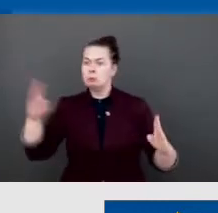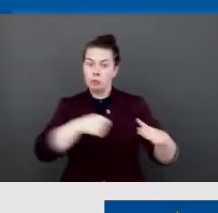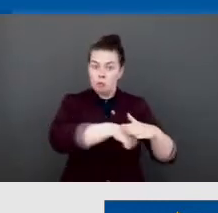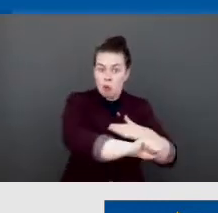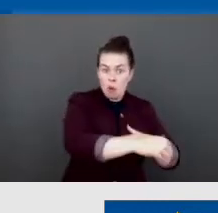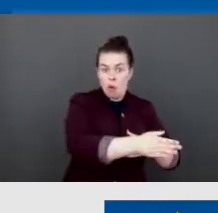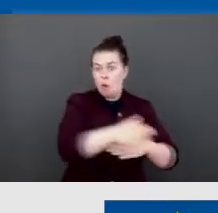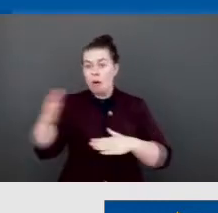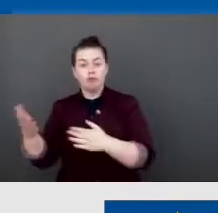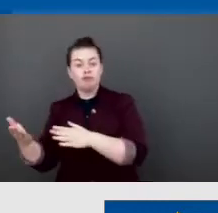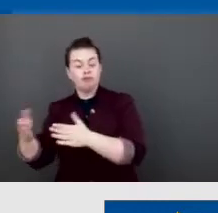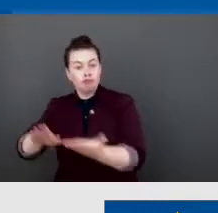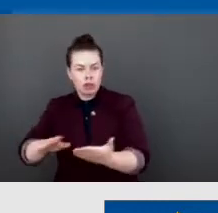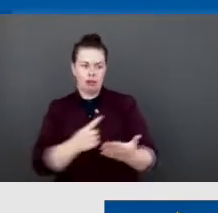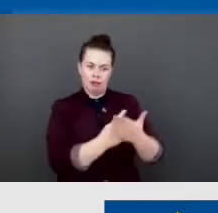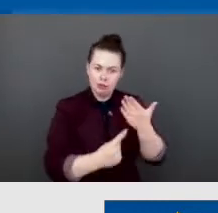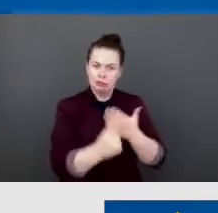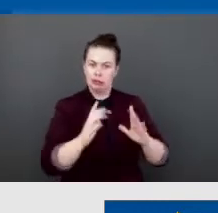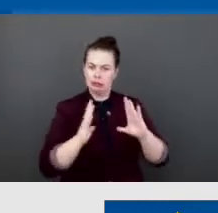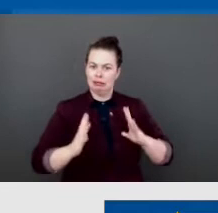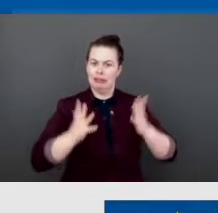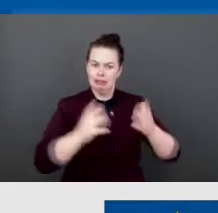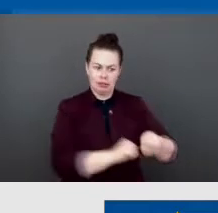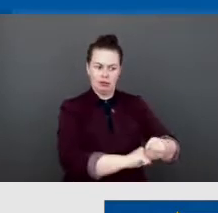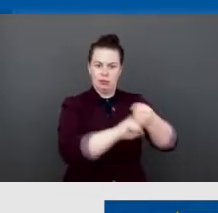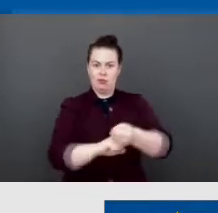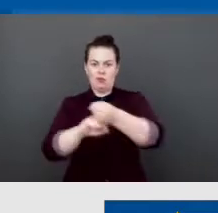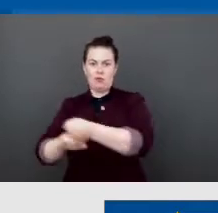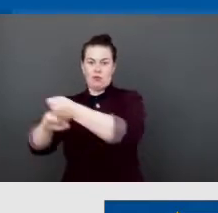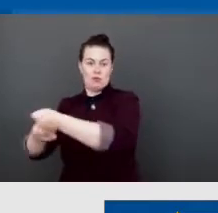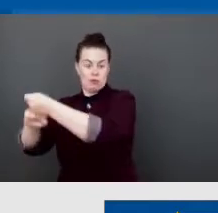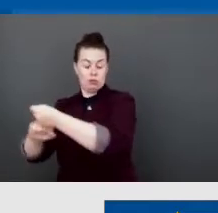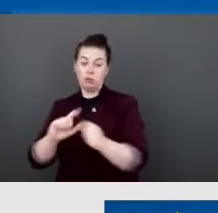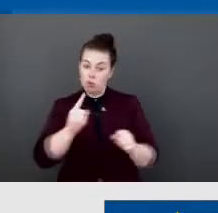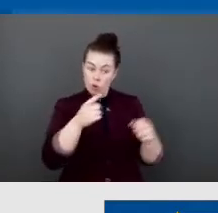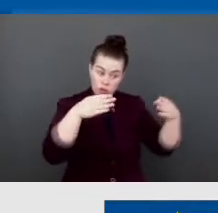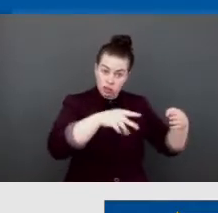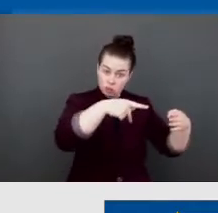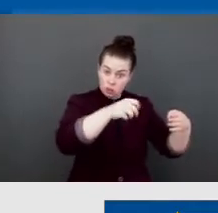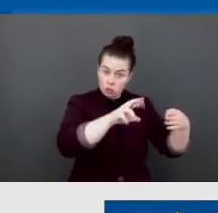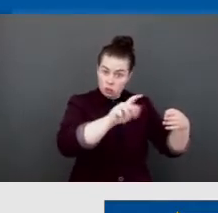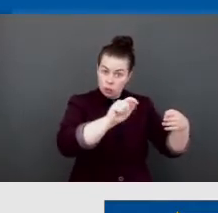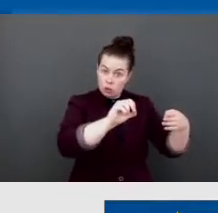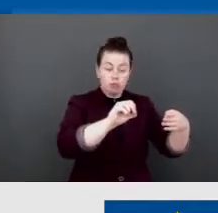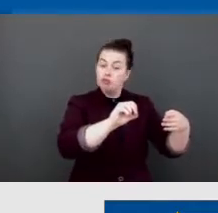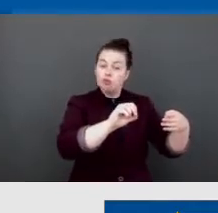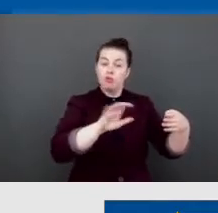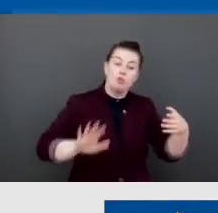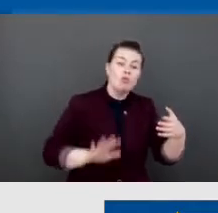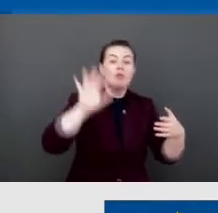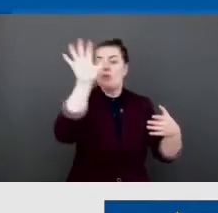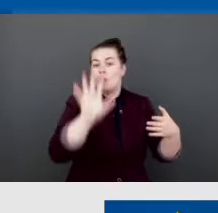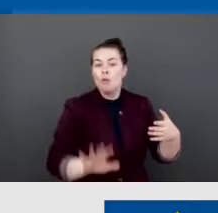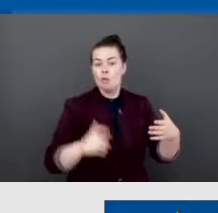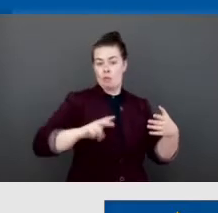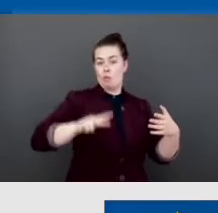people for all generations and ages, and long-term care in whole country. More or less,